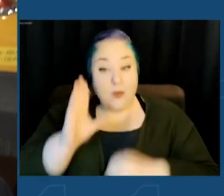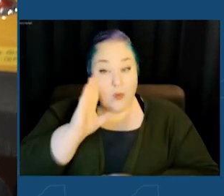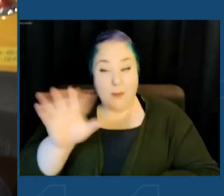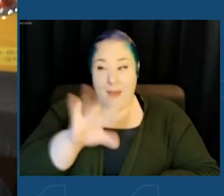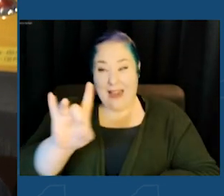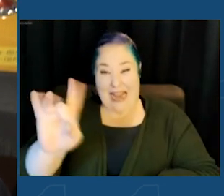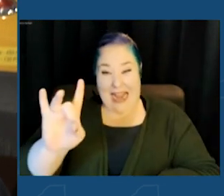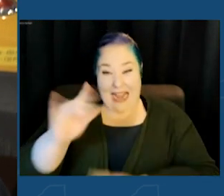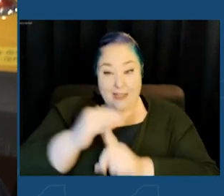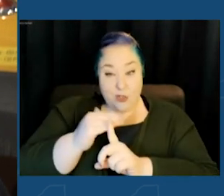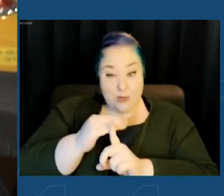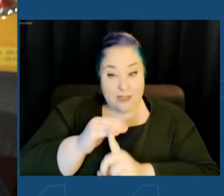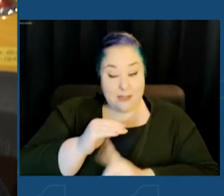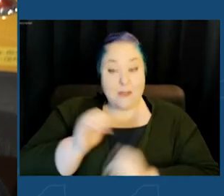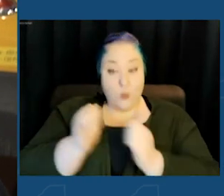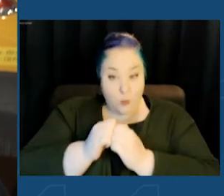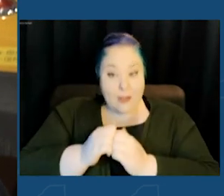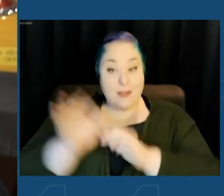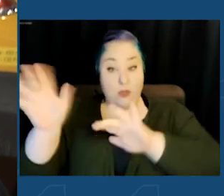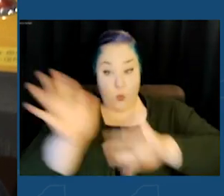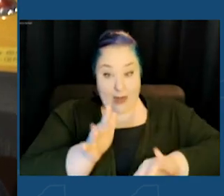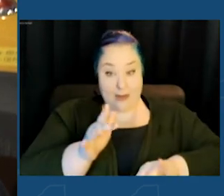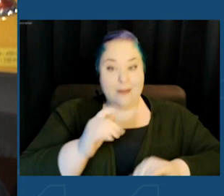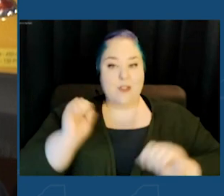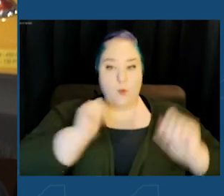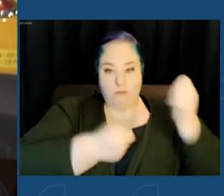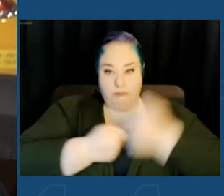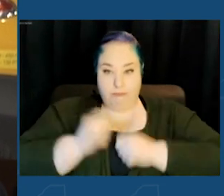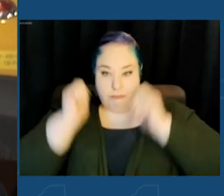with the windshield in the city so bundle up